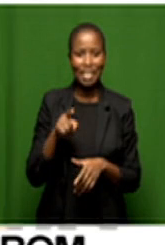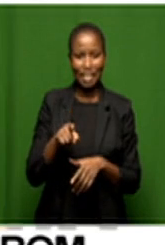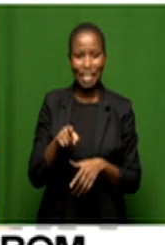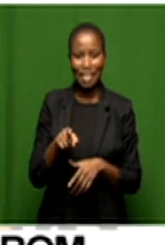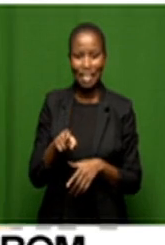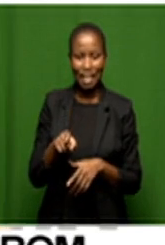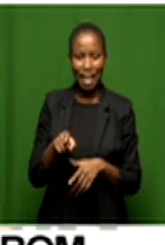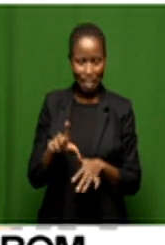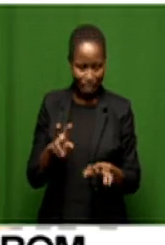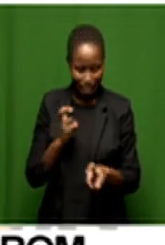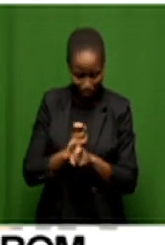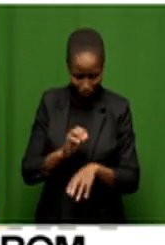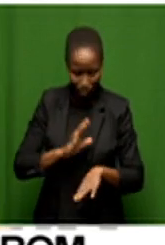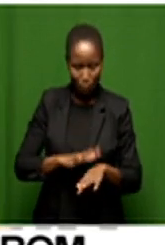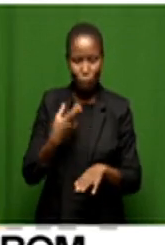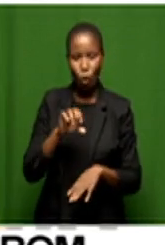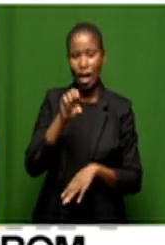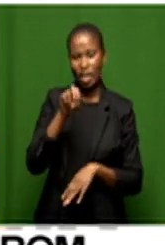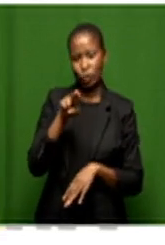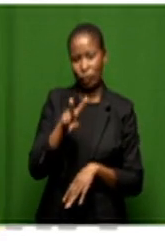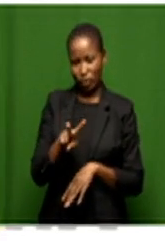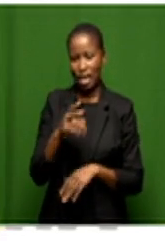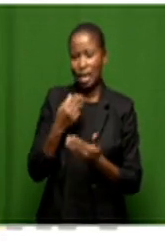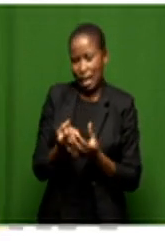challenge. Just to give you a little bit of a